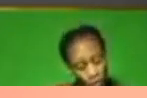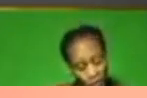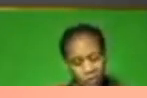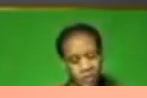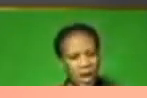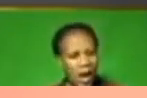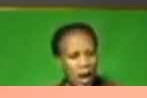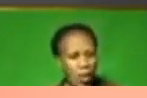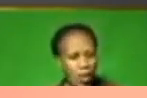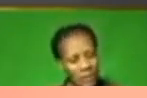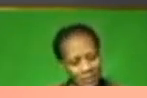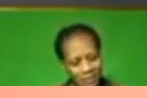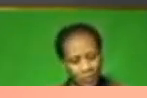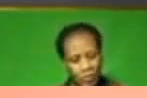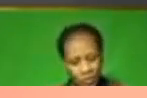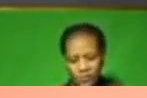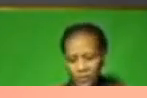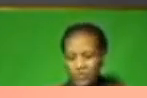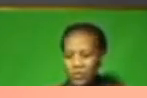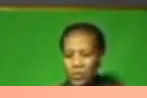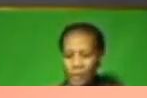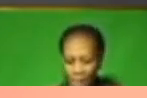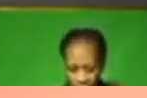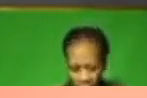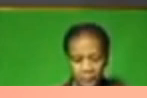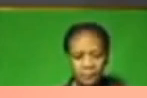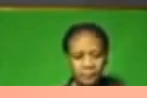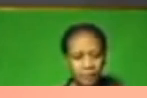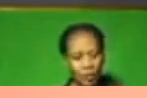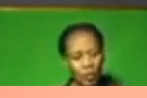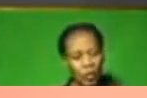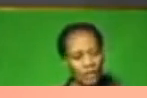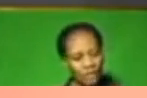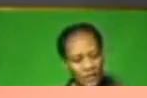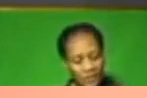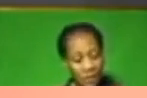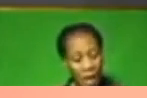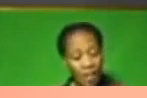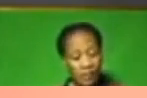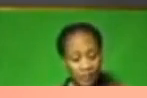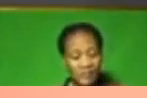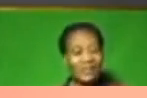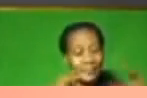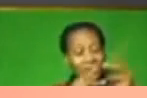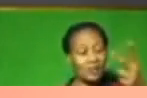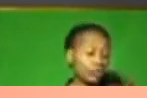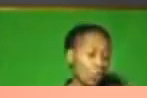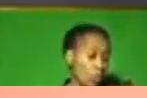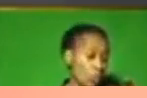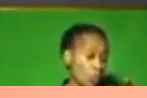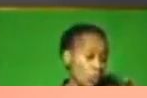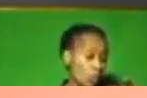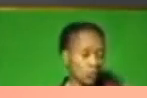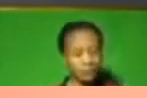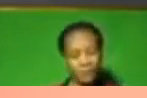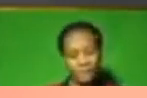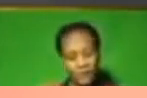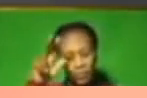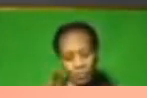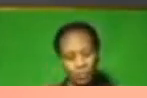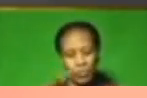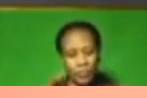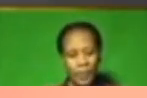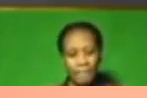household livelihoods. We have held 2 presidential health summits and adopted a presidential